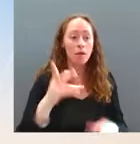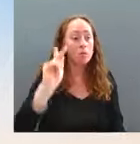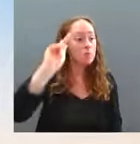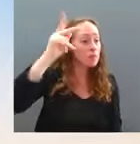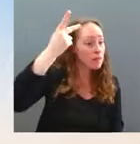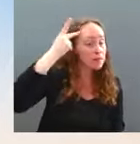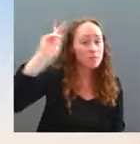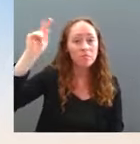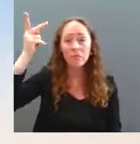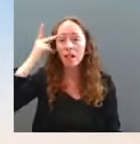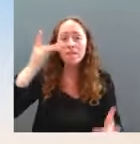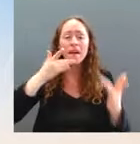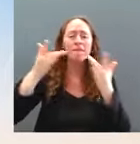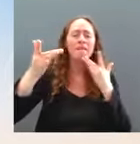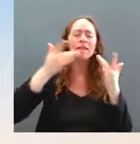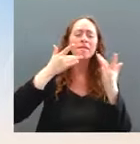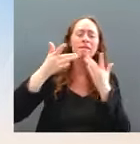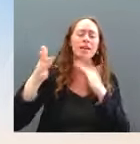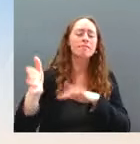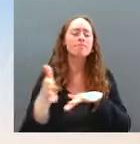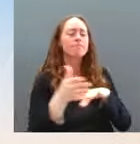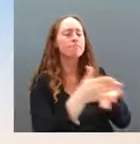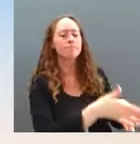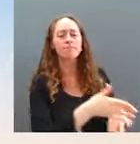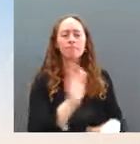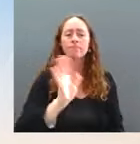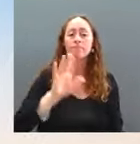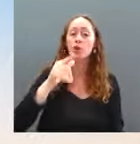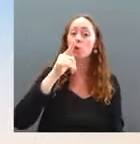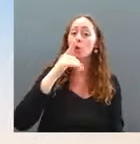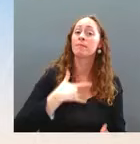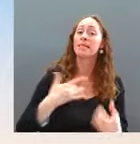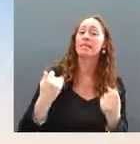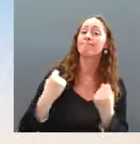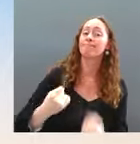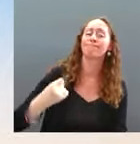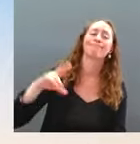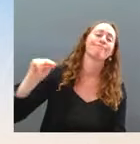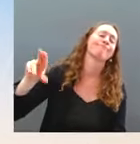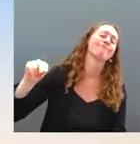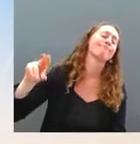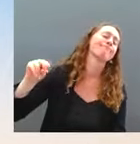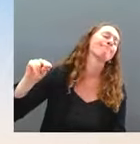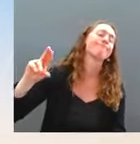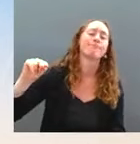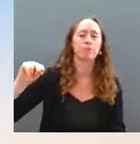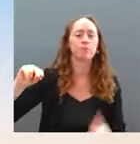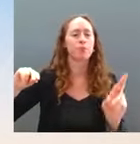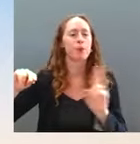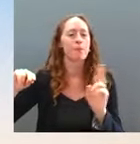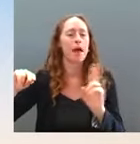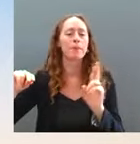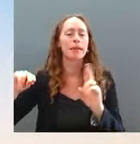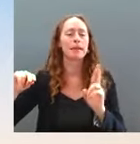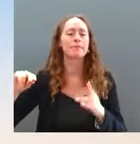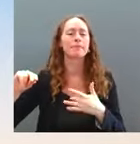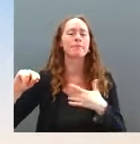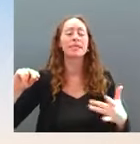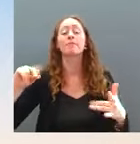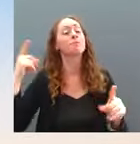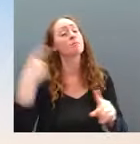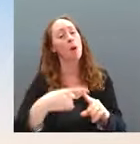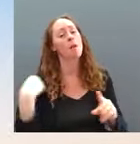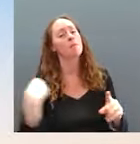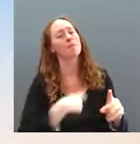fact. But our point here is that there is an urgency to move forward. We can have a range of debates about a range of issues we